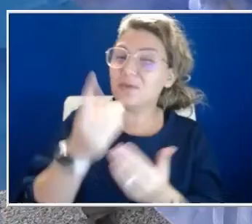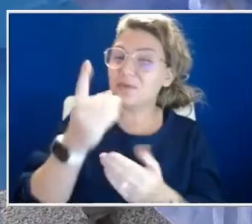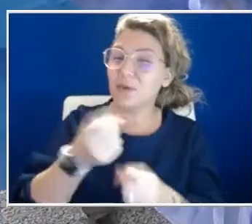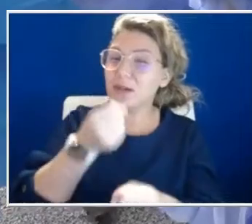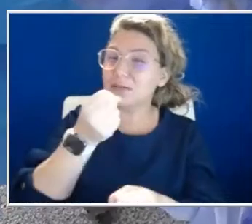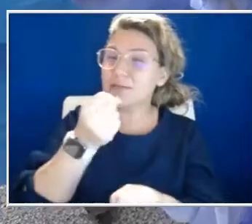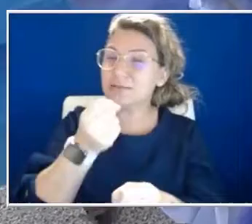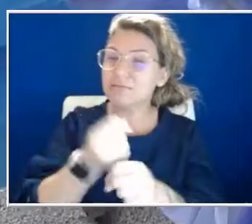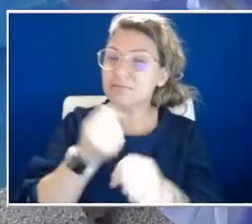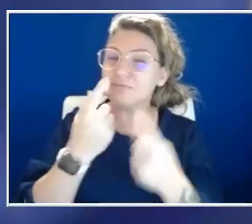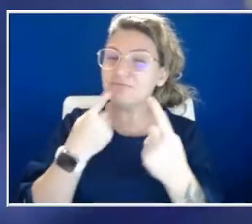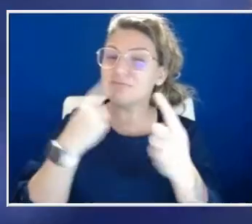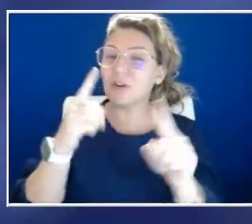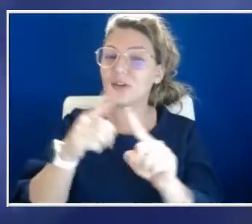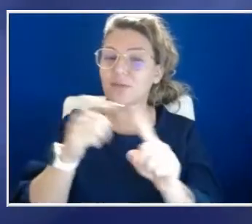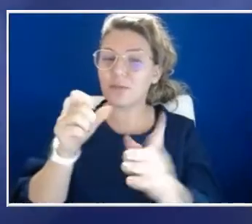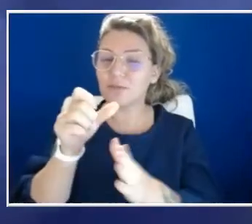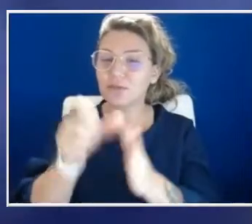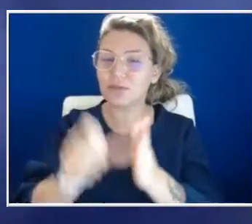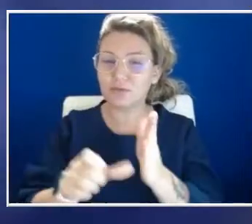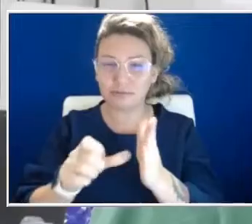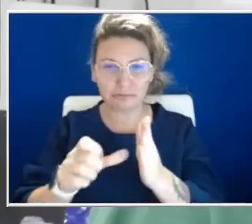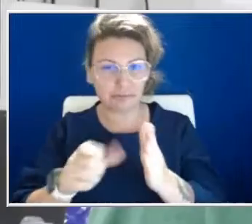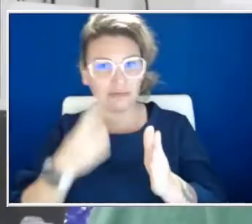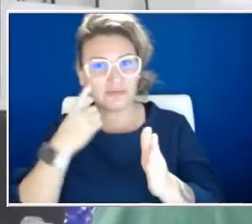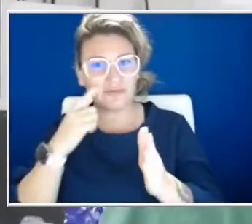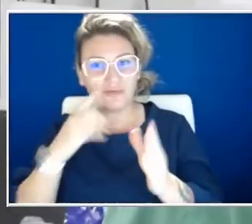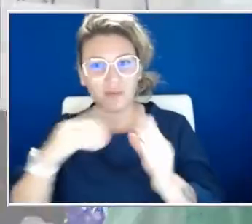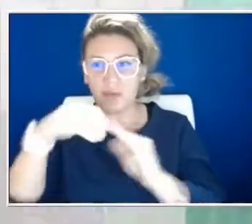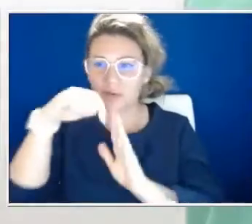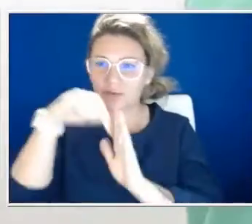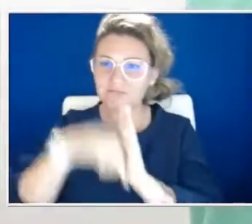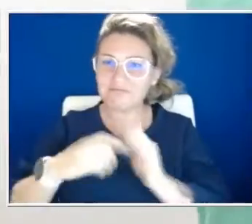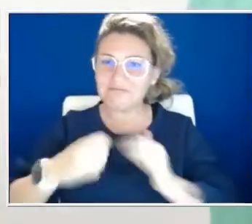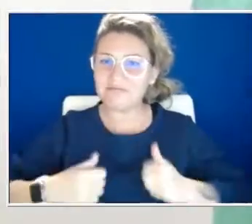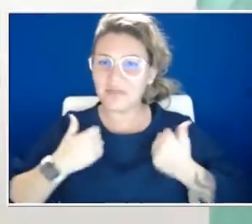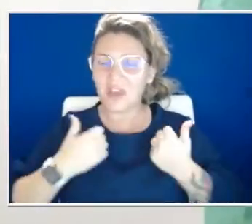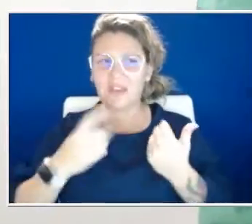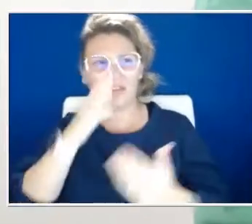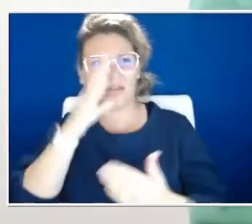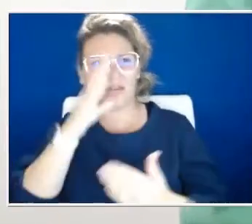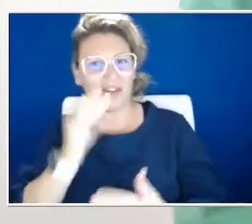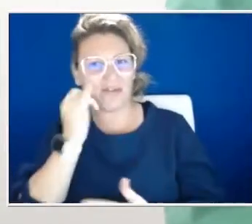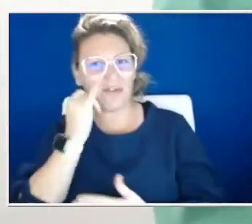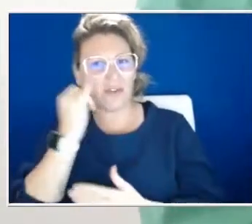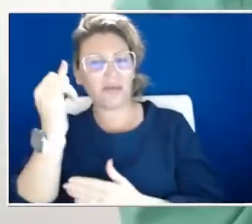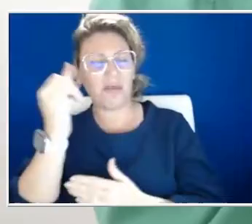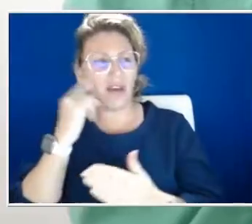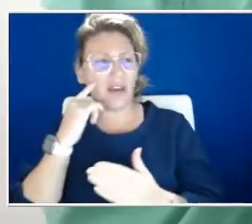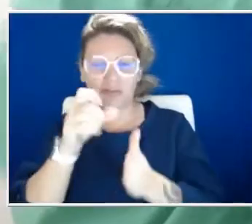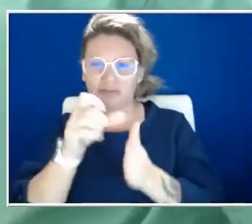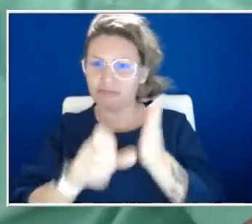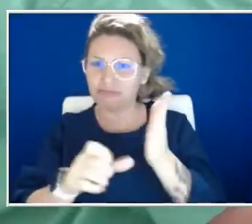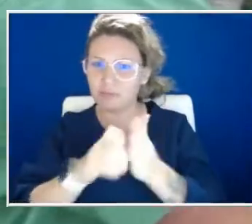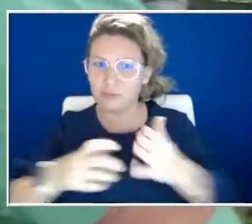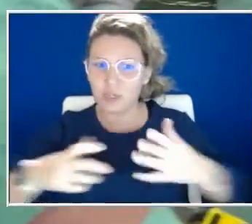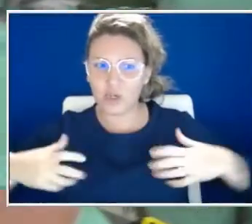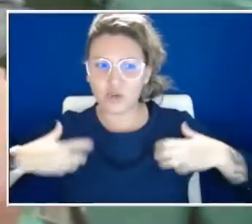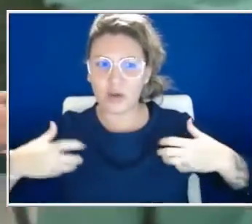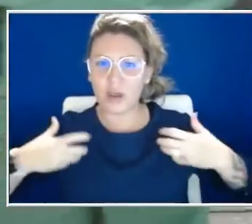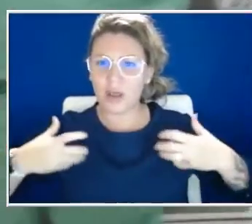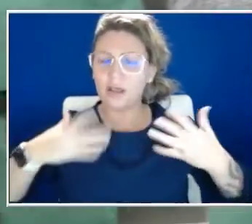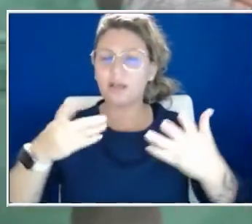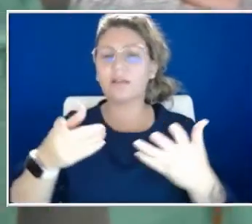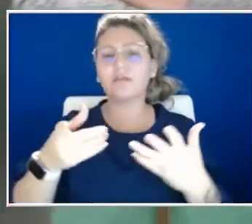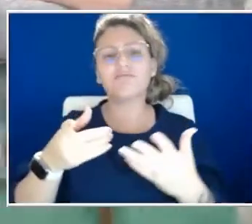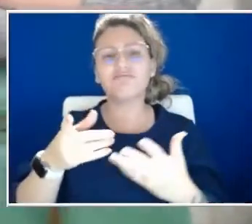life. Never did I think I'd be operating on a gorilla in my wildest dreams. Urologist Dr. Josh Brokhammer speaks for a whole